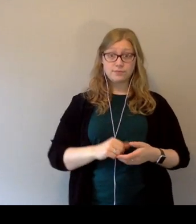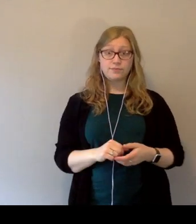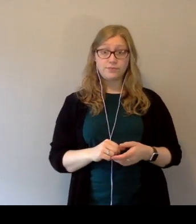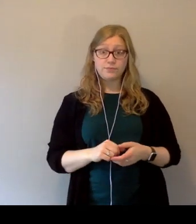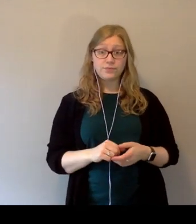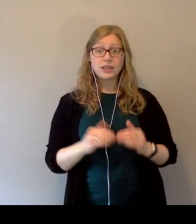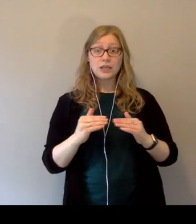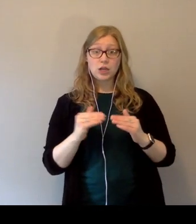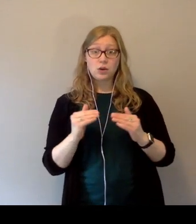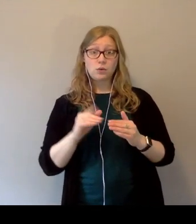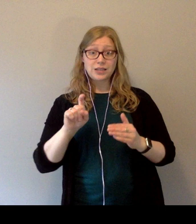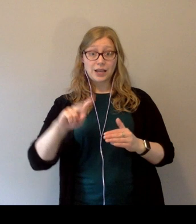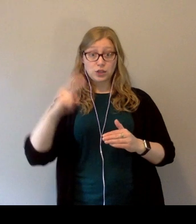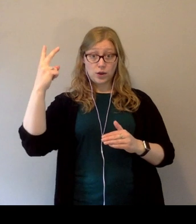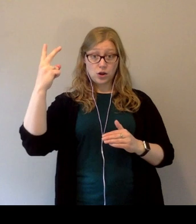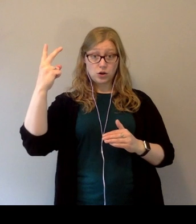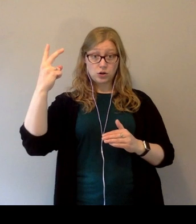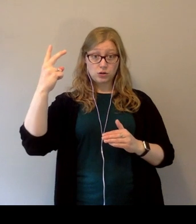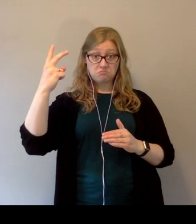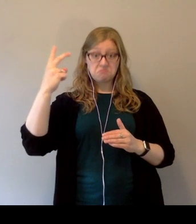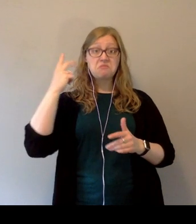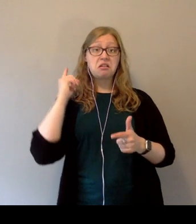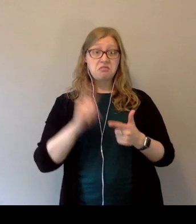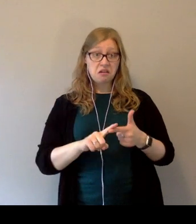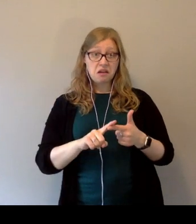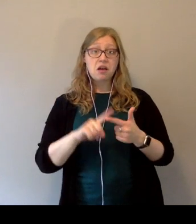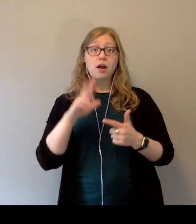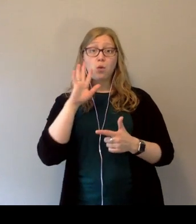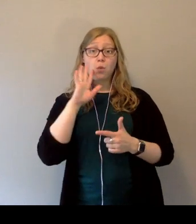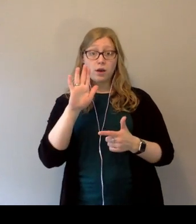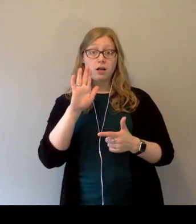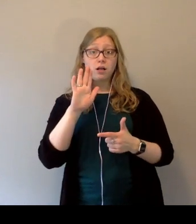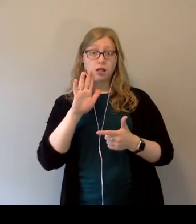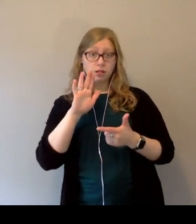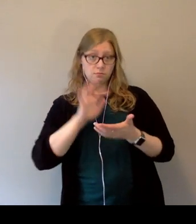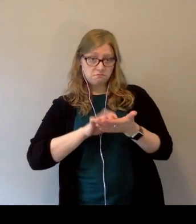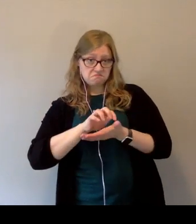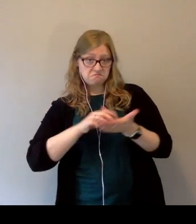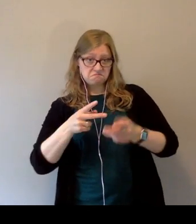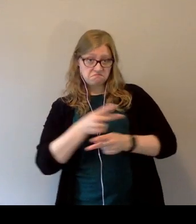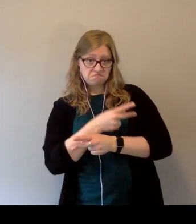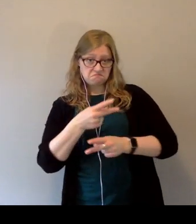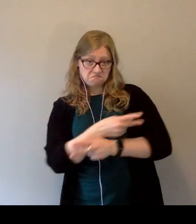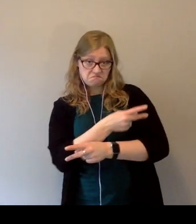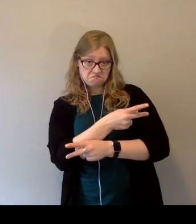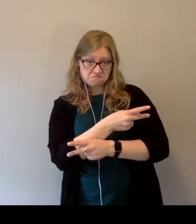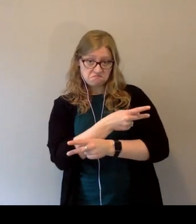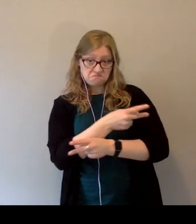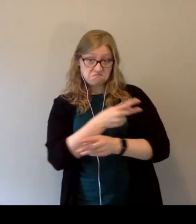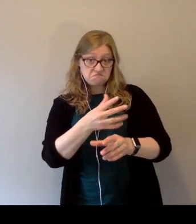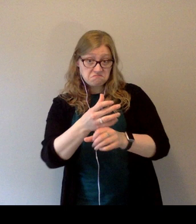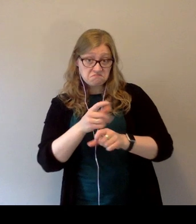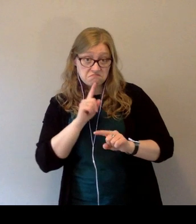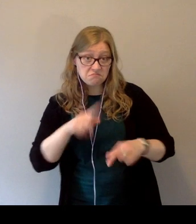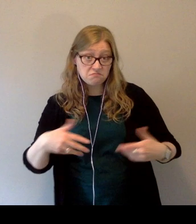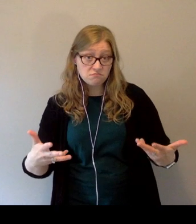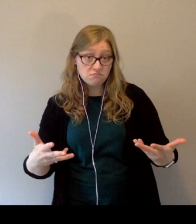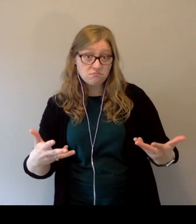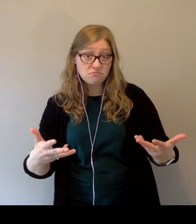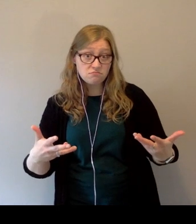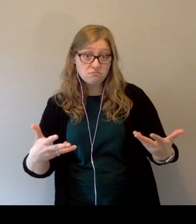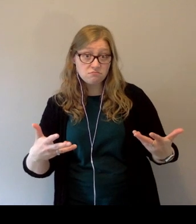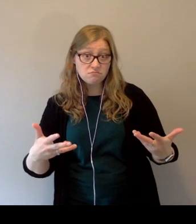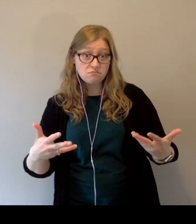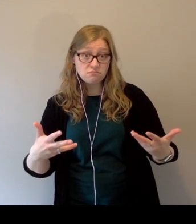is equal to x squared. And then I'm gonna calculate that out. And what I get is